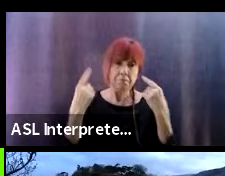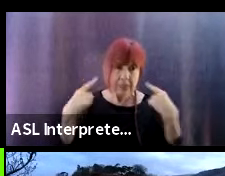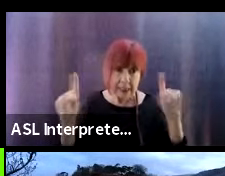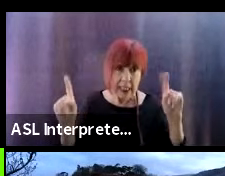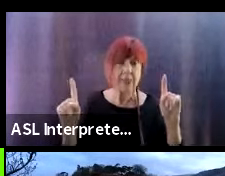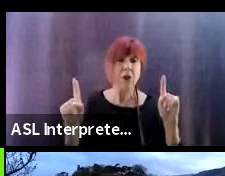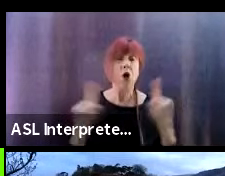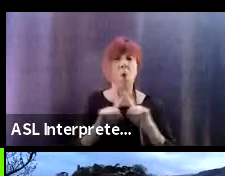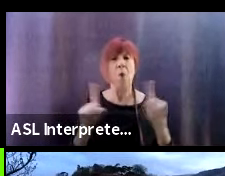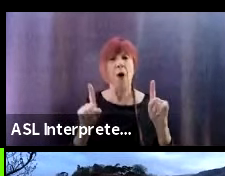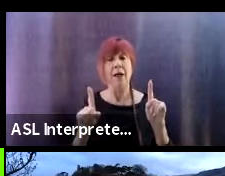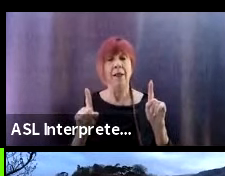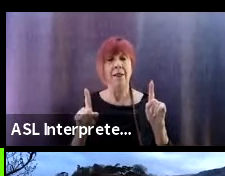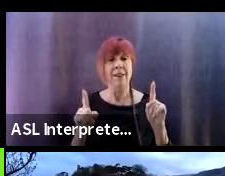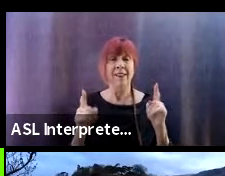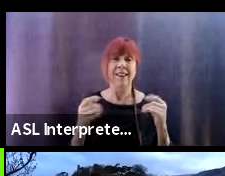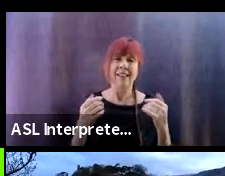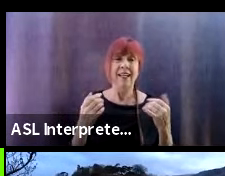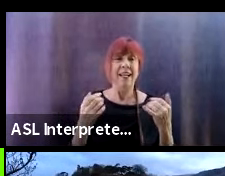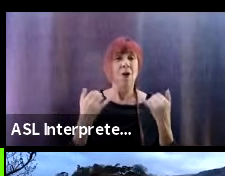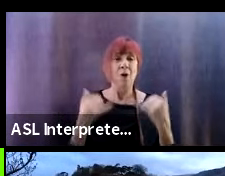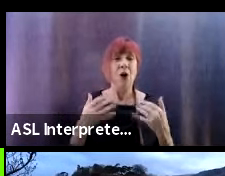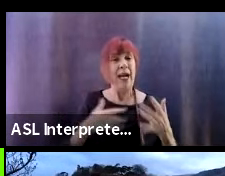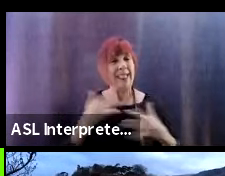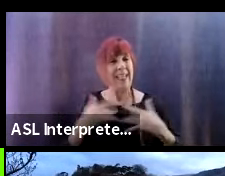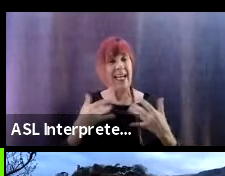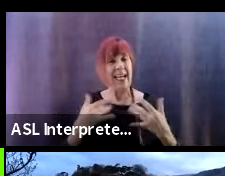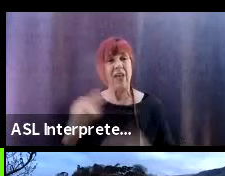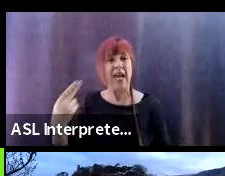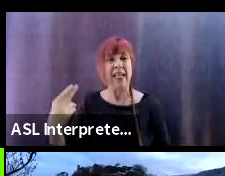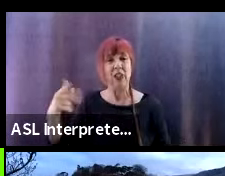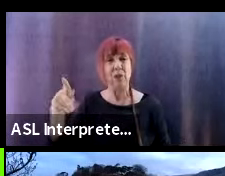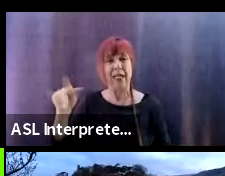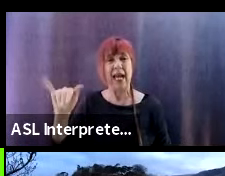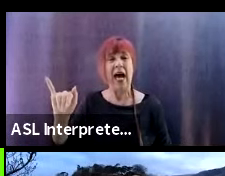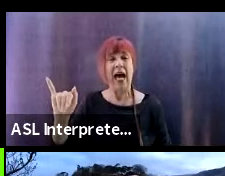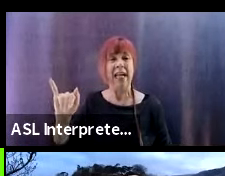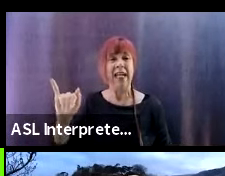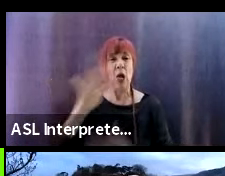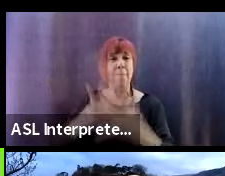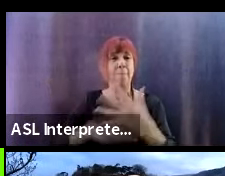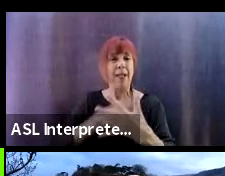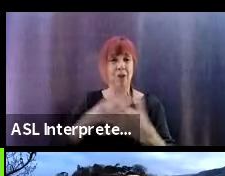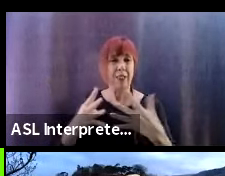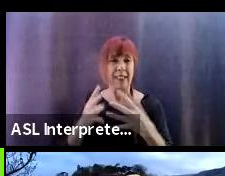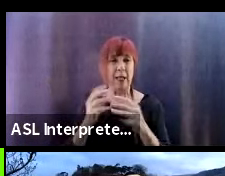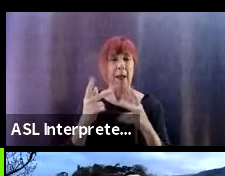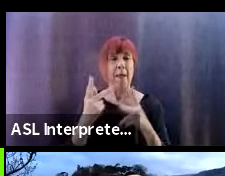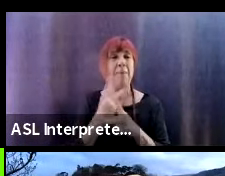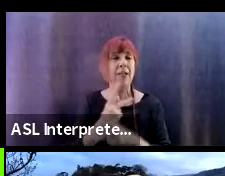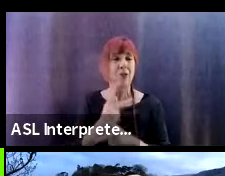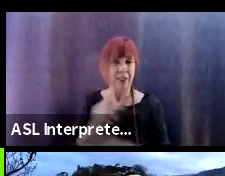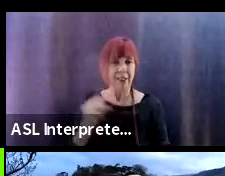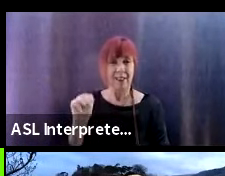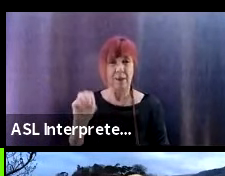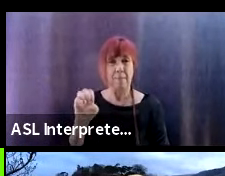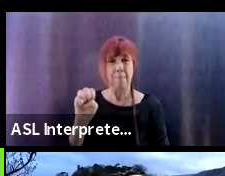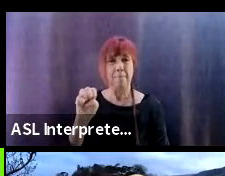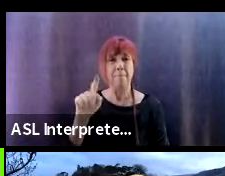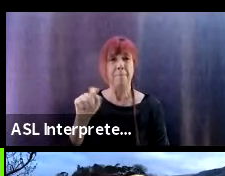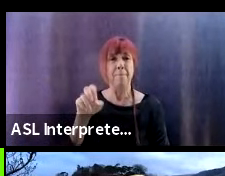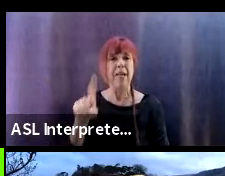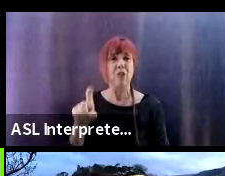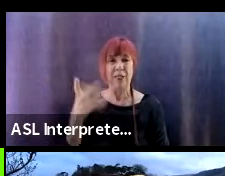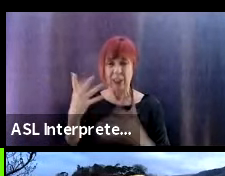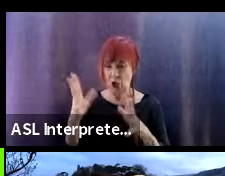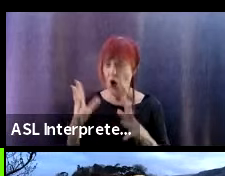again that we at least have our HPI metric, and we're doing that by HPI, which, as you know, correlates quite well with that. But now we're trying to cross-section all that. So continuing to work